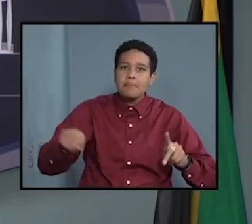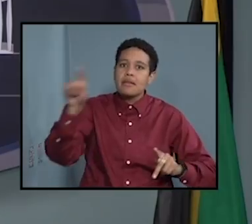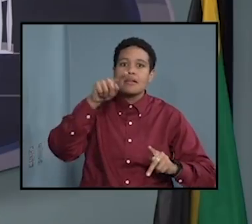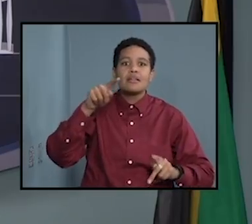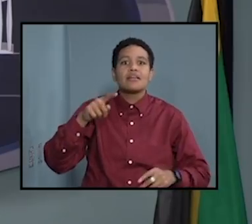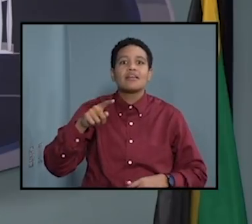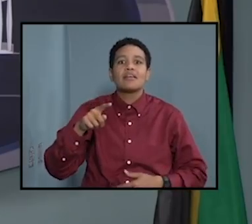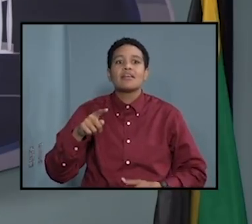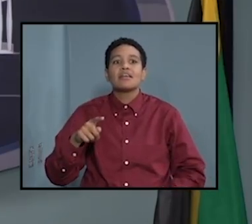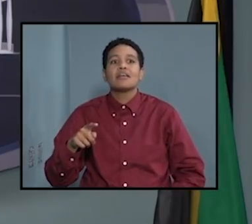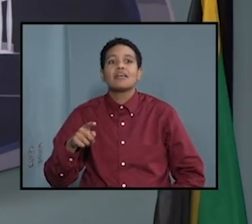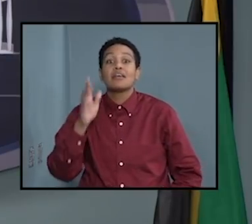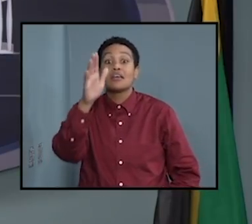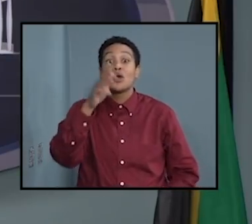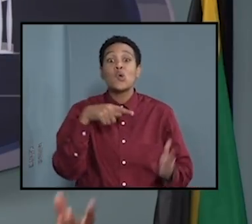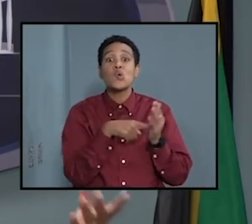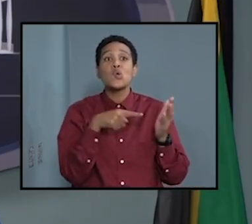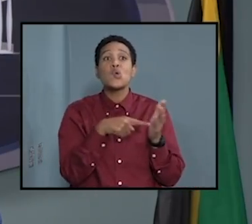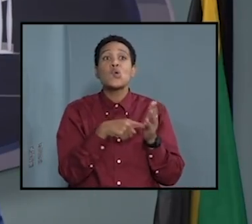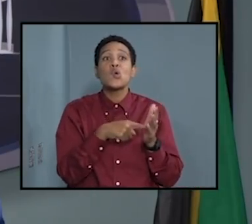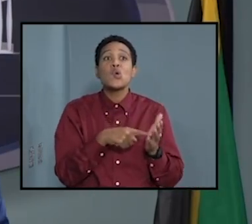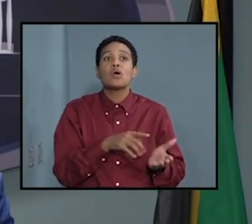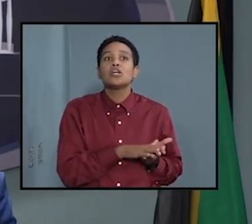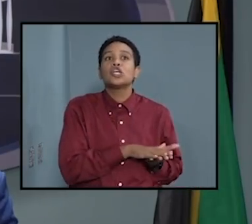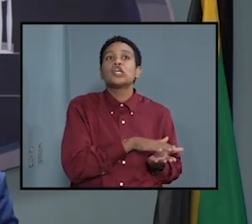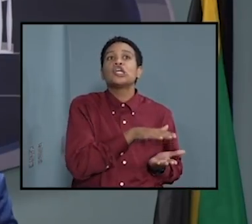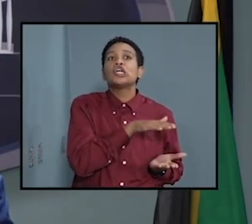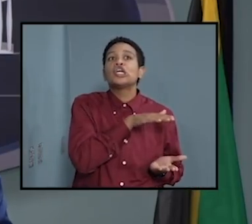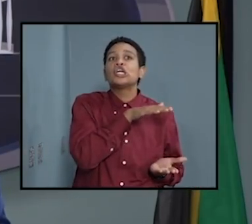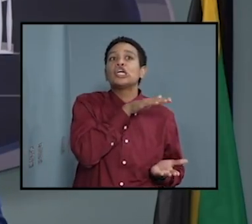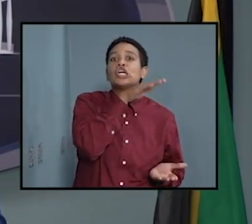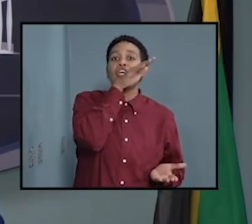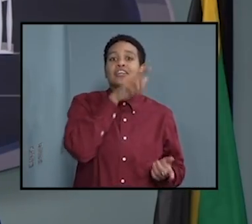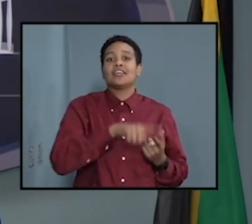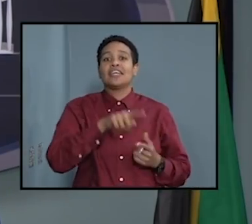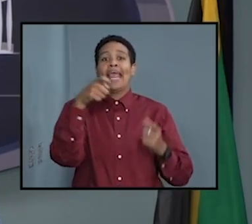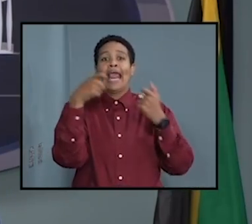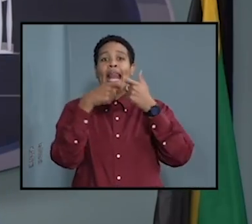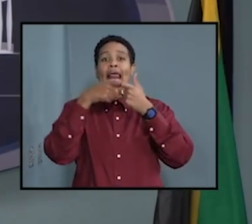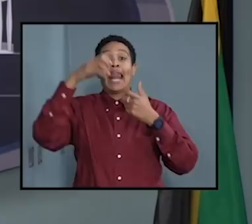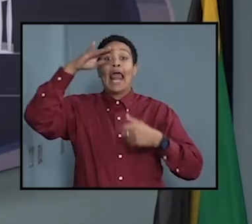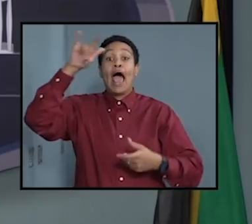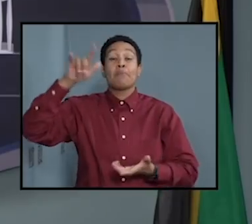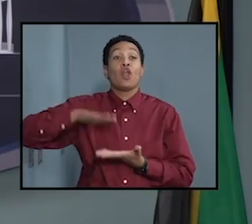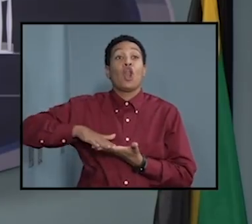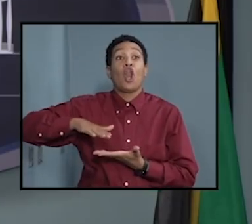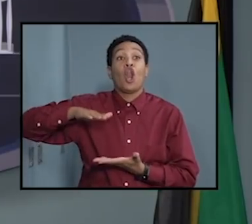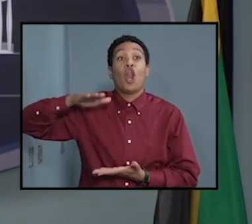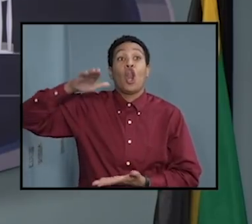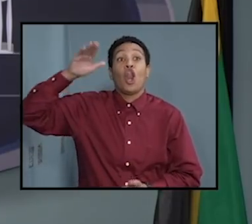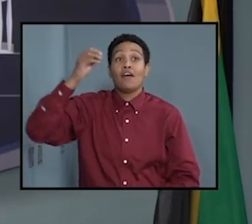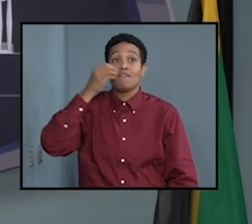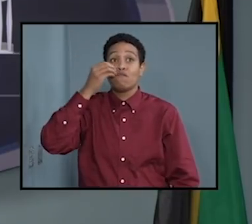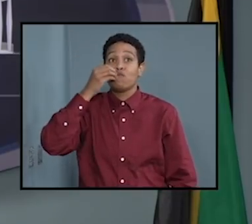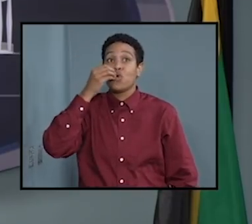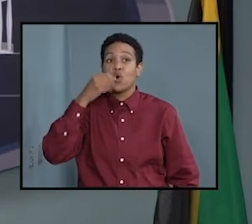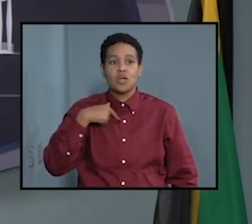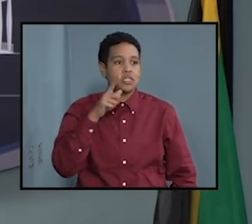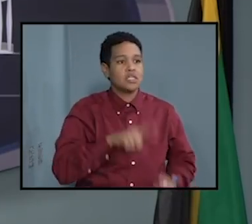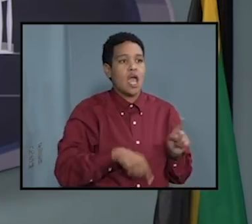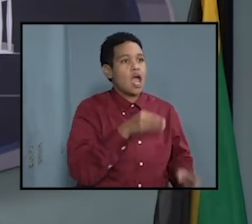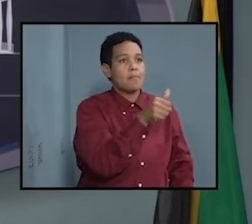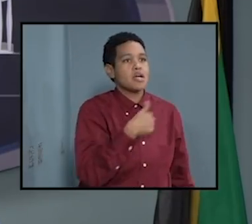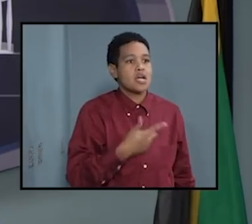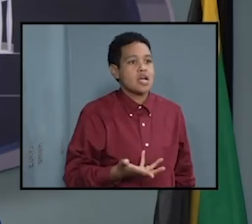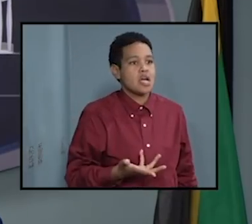higher purchase piles up, the electricity bill piles up, the food bill, you can't meet it,